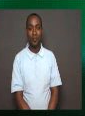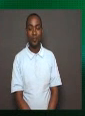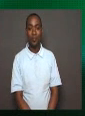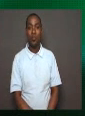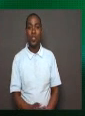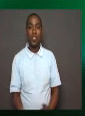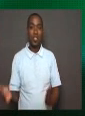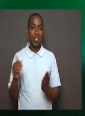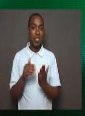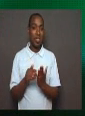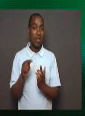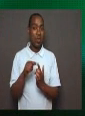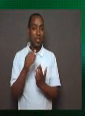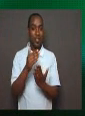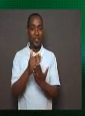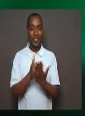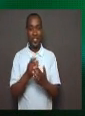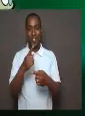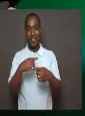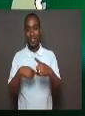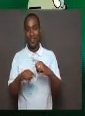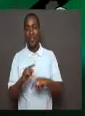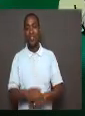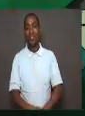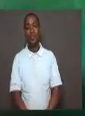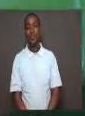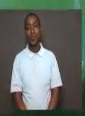Let's get back to our lesson.